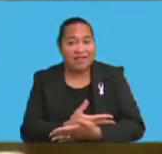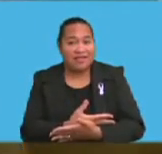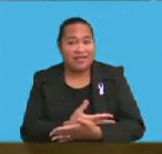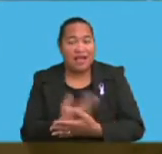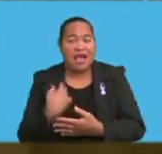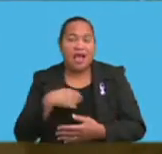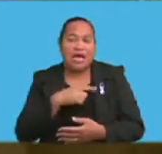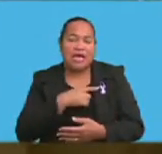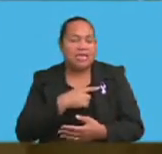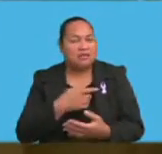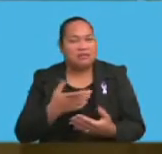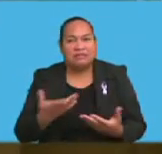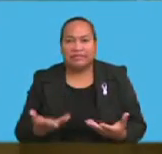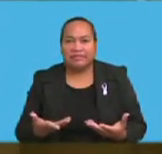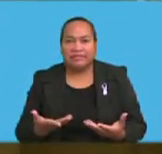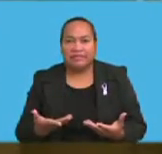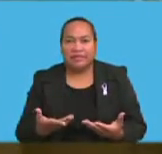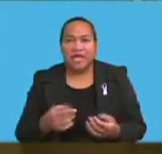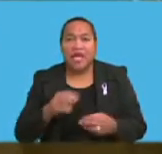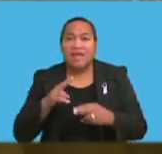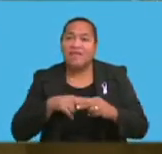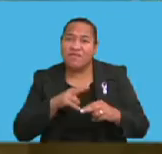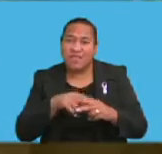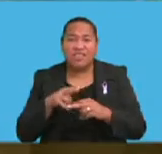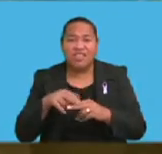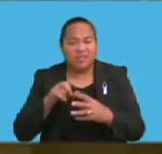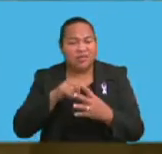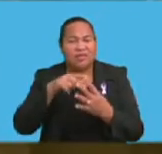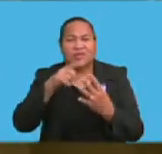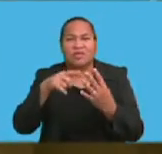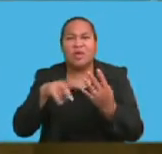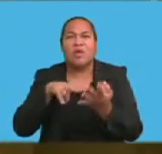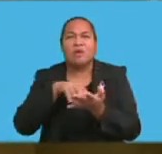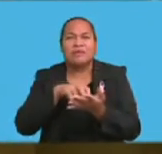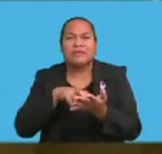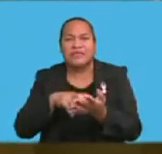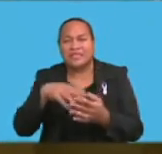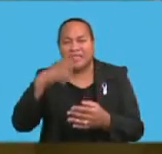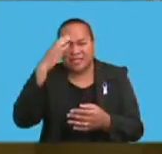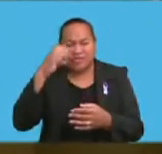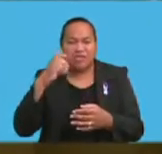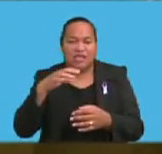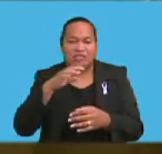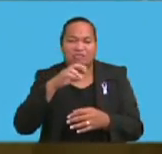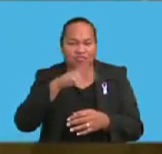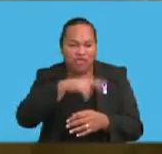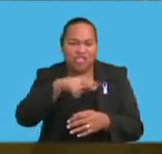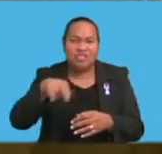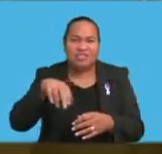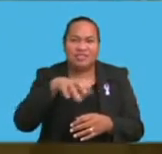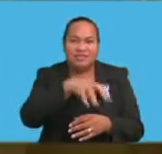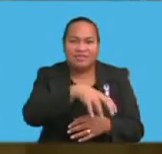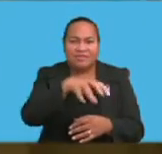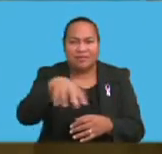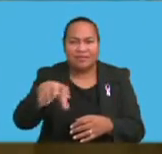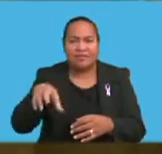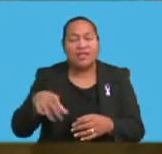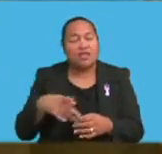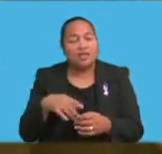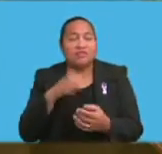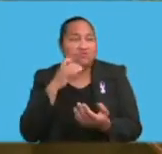us seriously, and Fiji is amongst the most vulnerable and most affected regions, and that is obvious, Madam